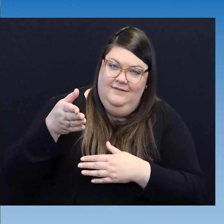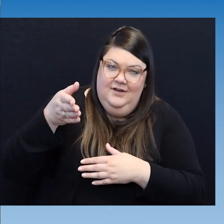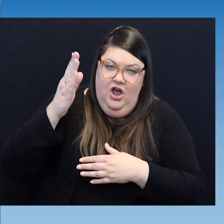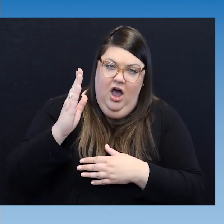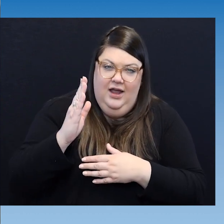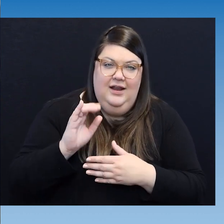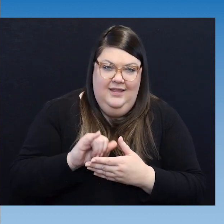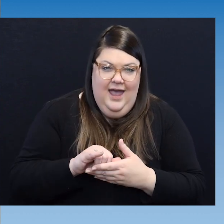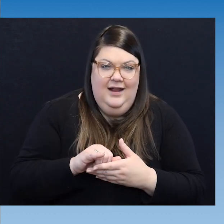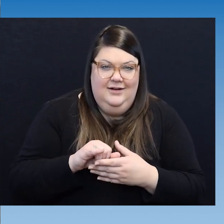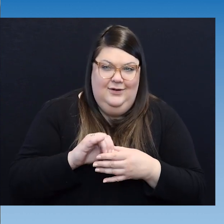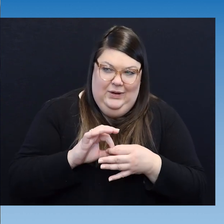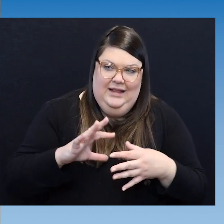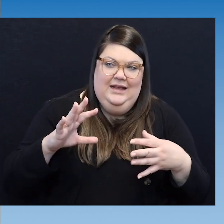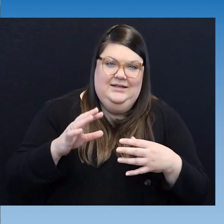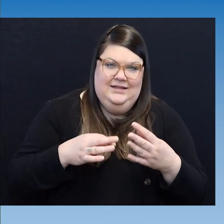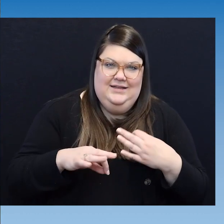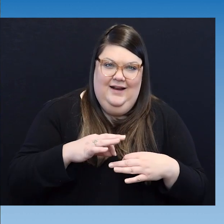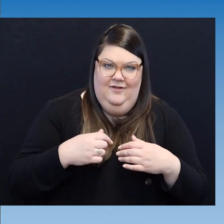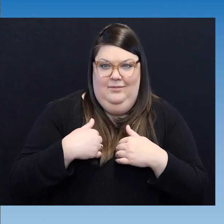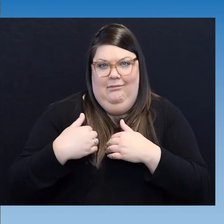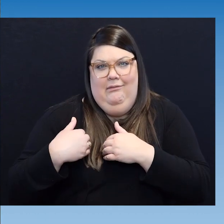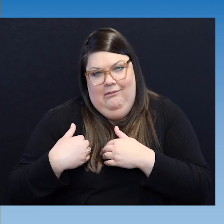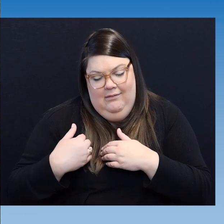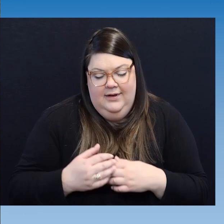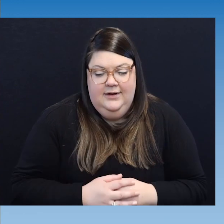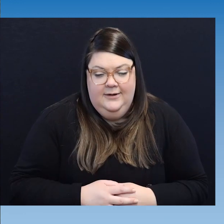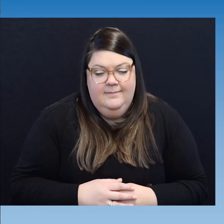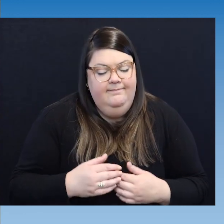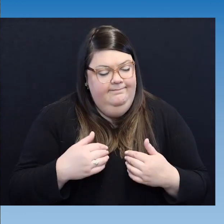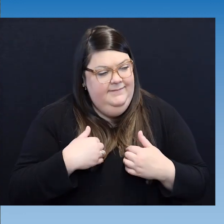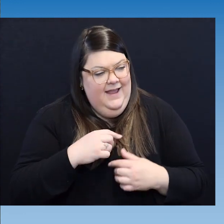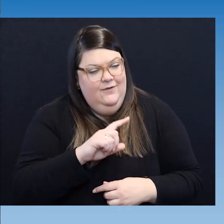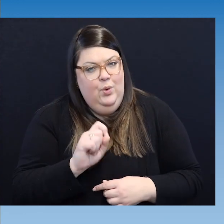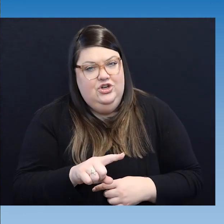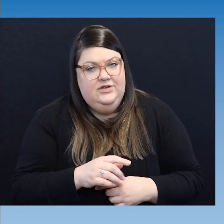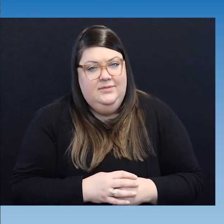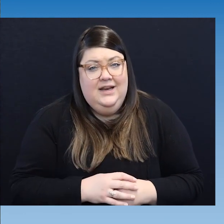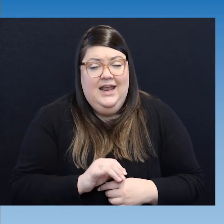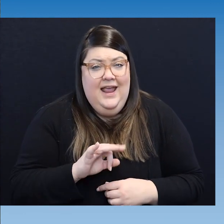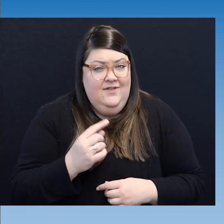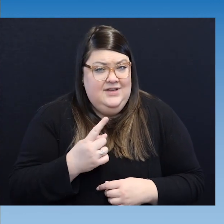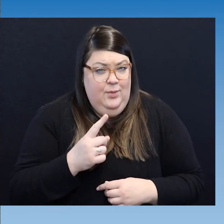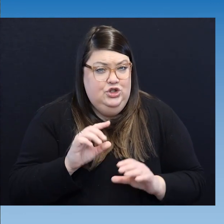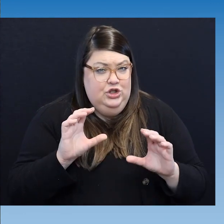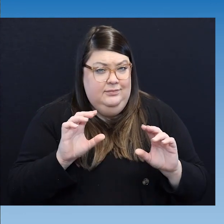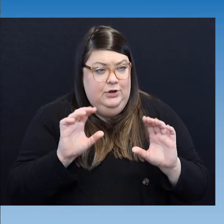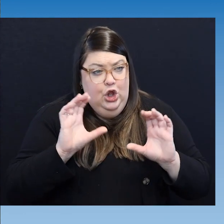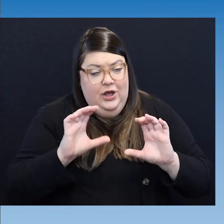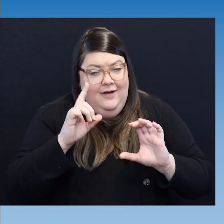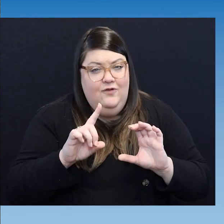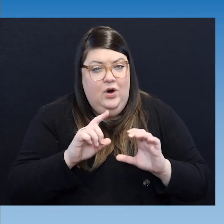release instead of me trying to keep it on myself. I have a question. How does, if somebody is looking